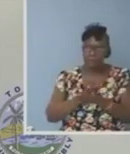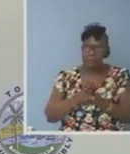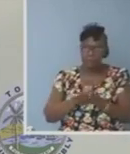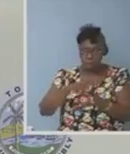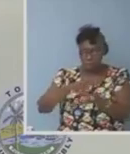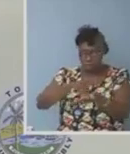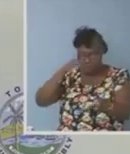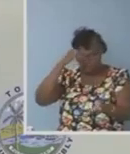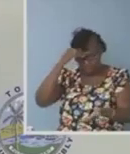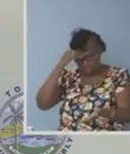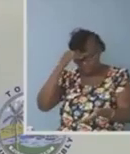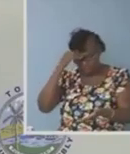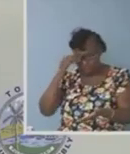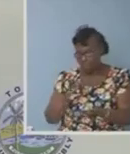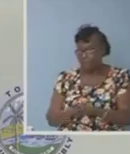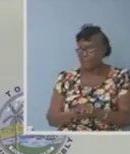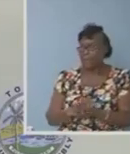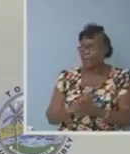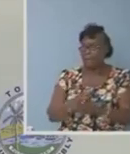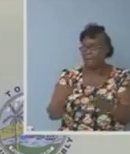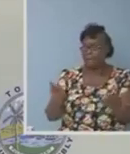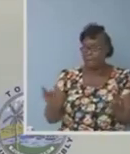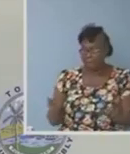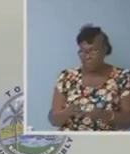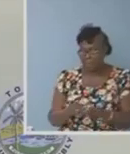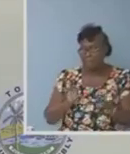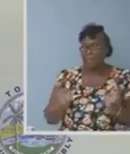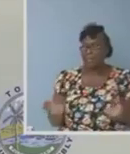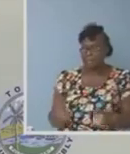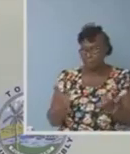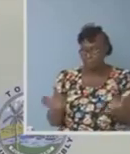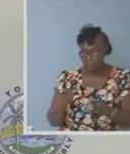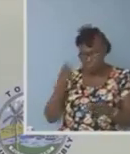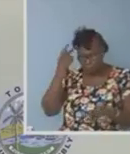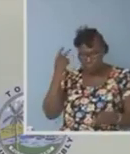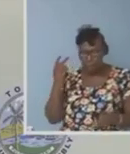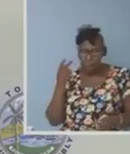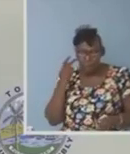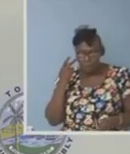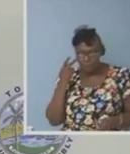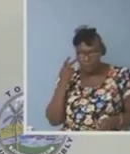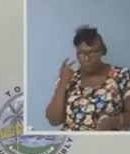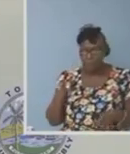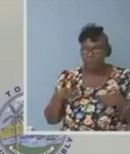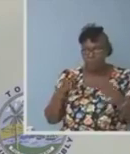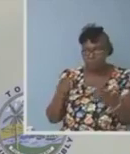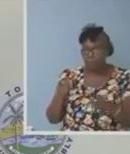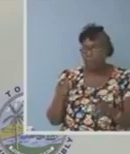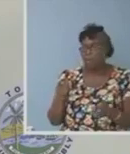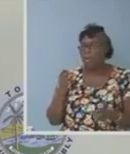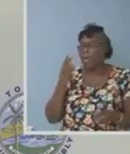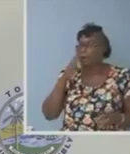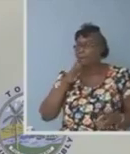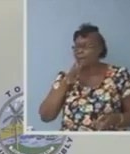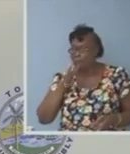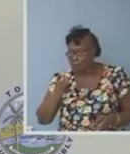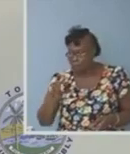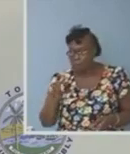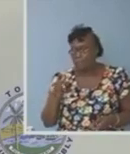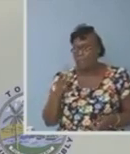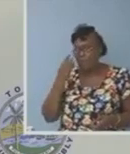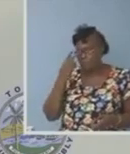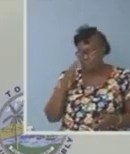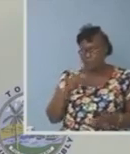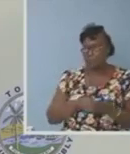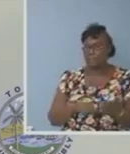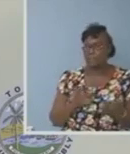management platform, and we are encouraging parents to also go onto that site and log in.